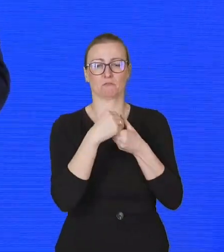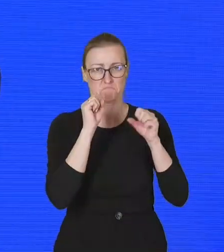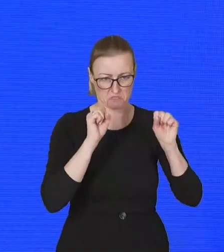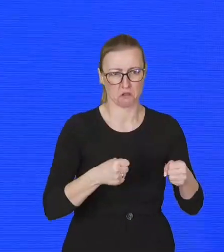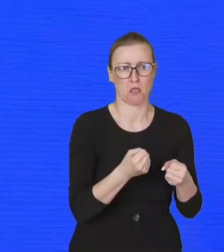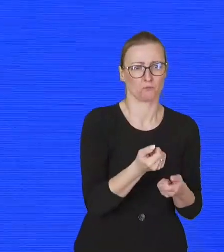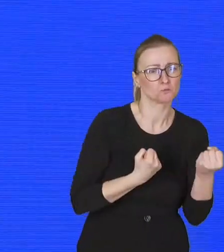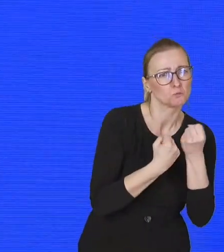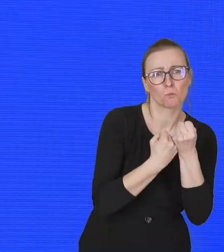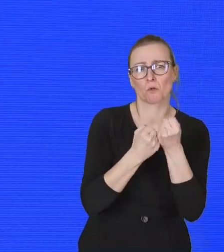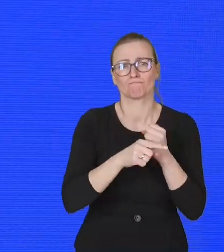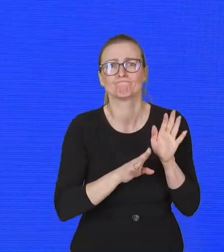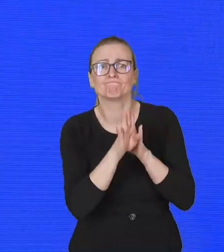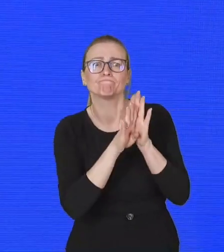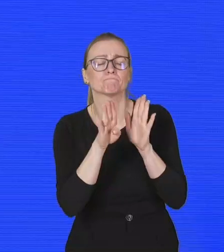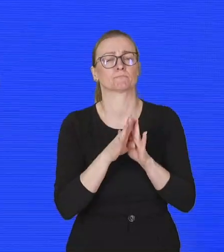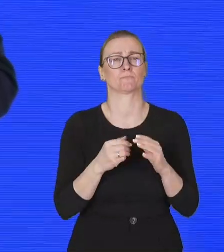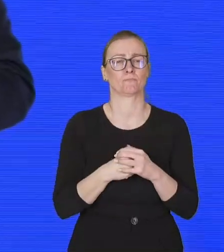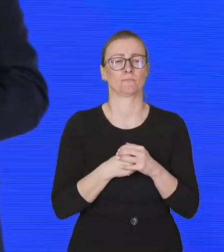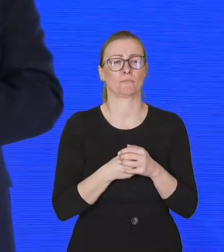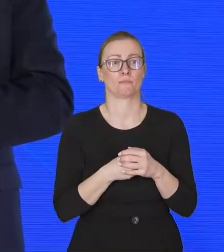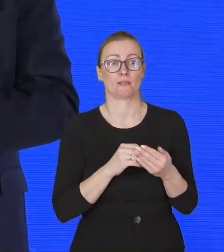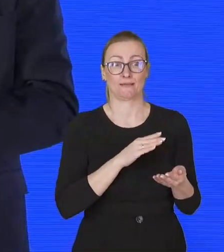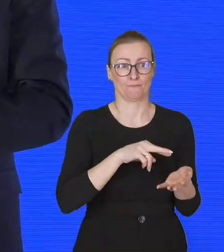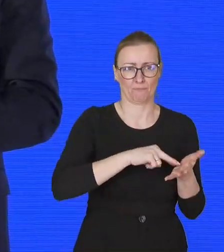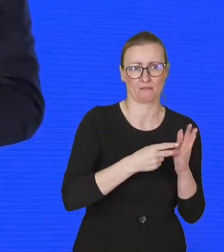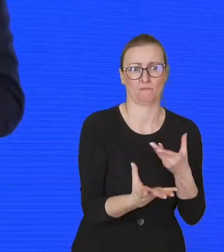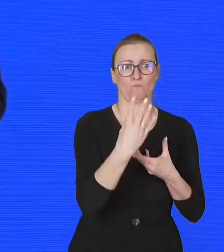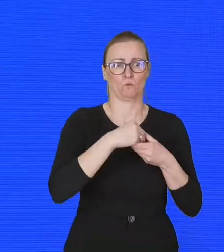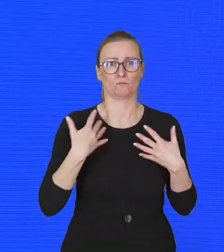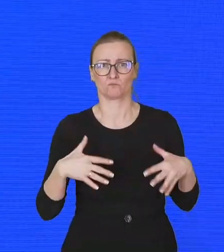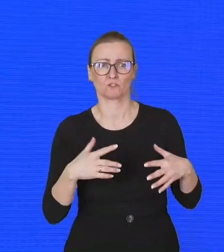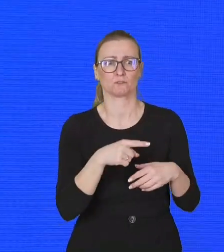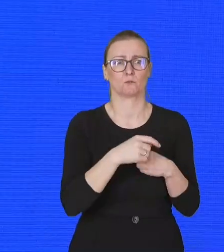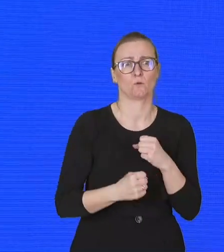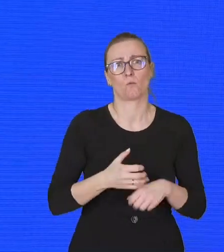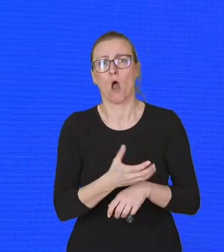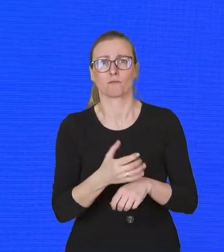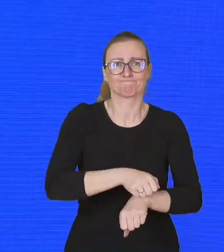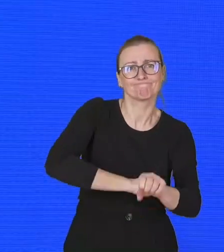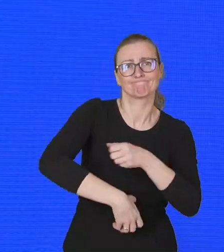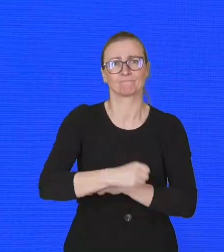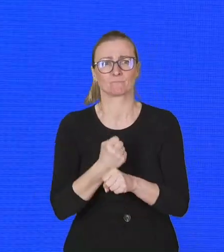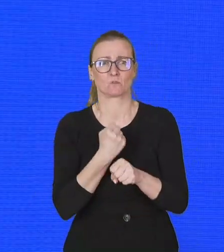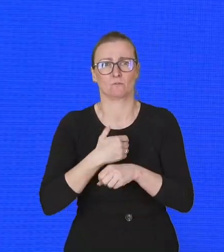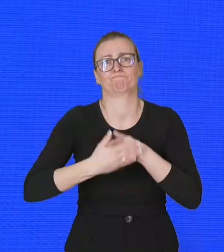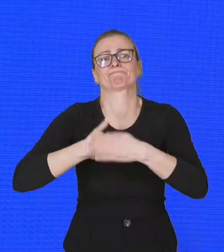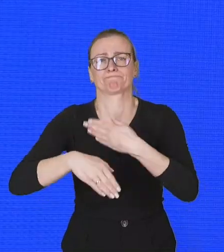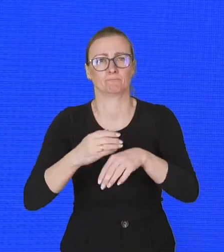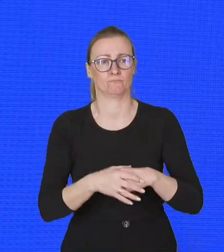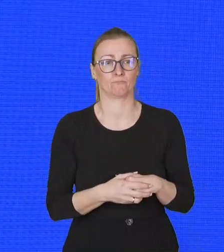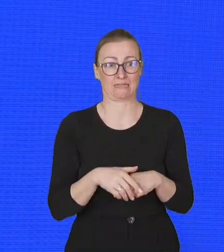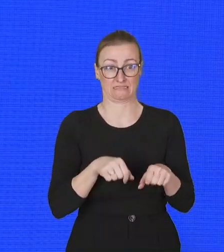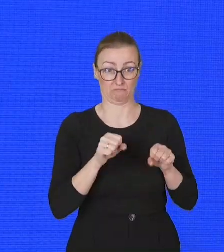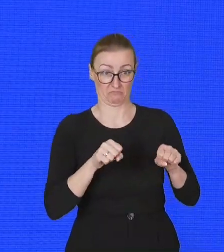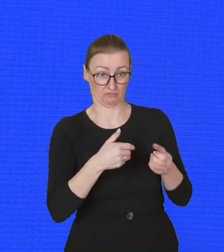I'm the president of the Special Purpose Vehicle, the company which is fully owned by Warsaw University and which is supporting